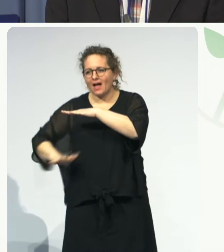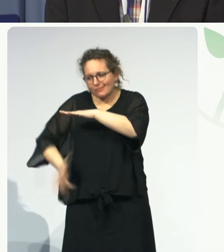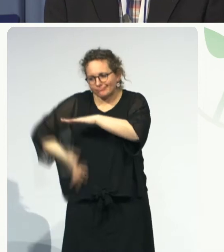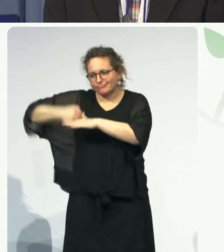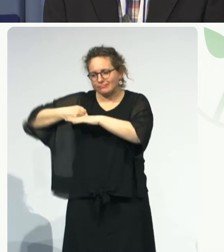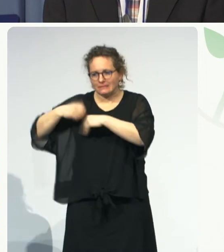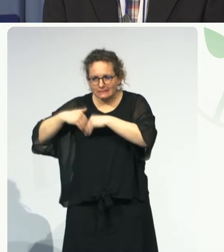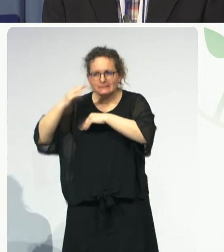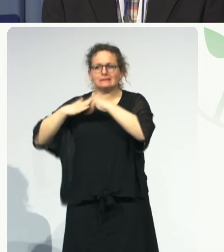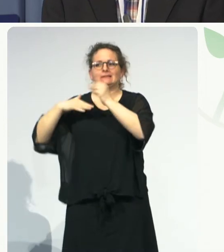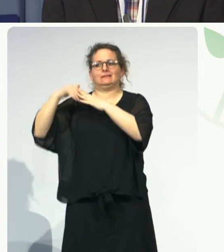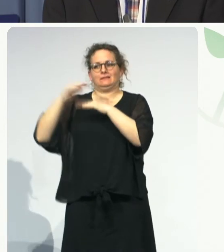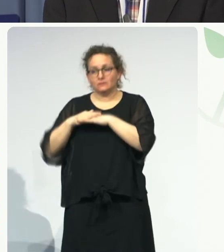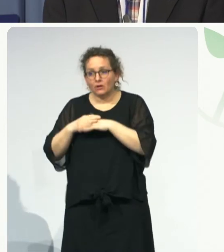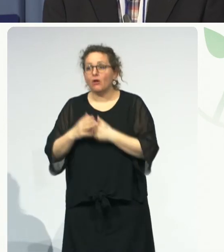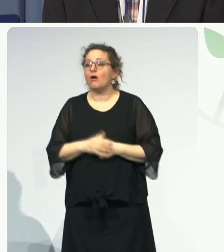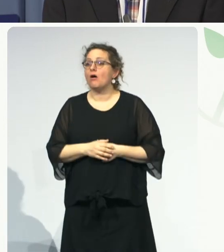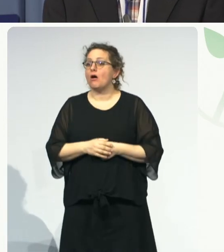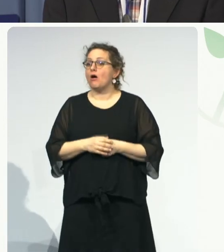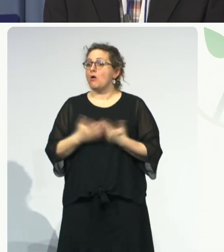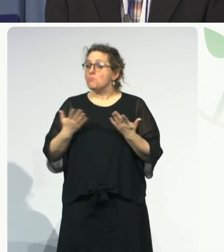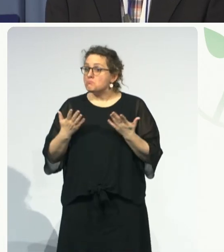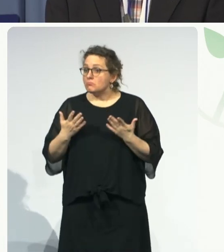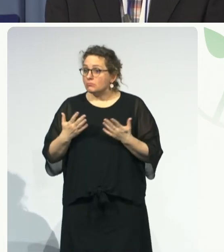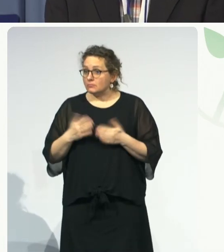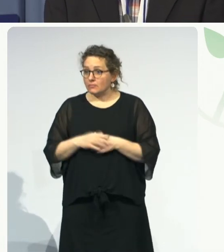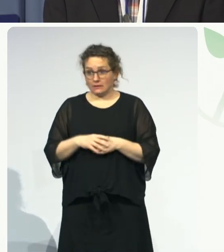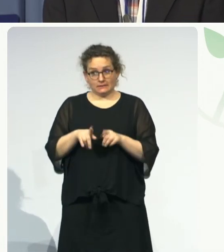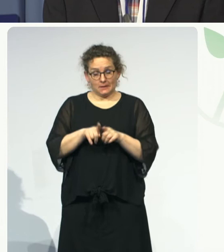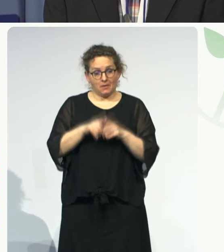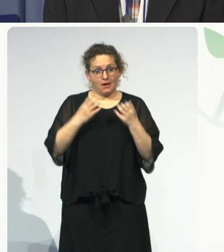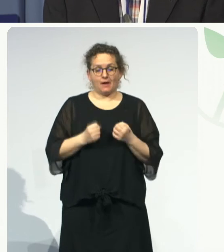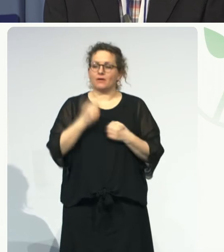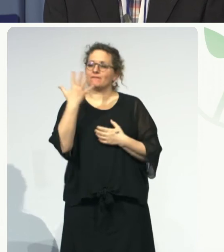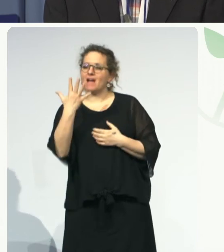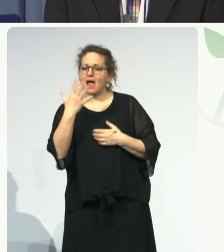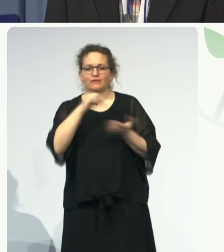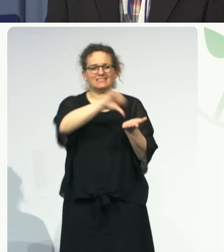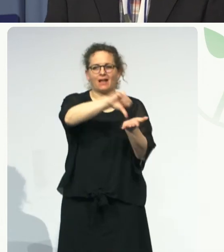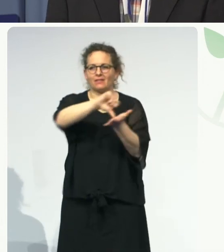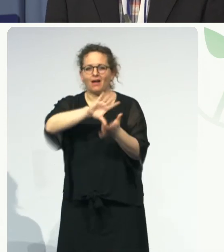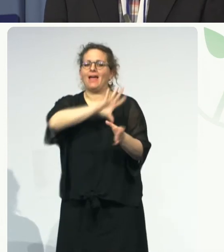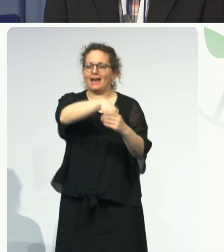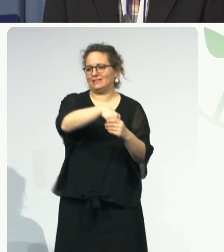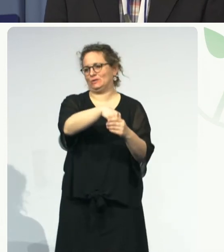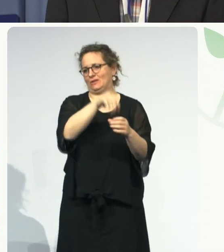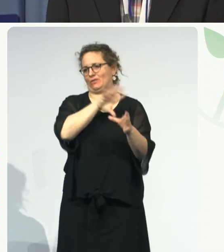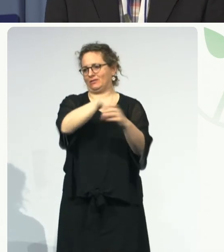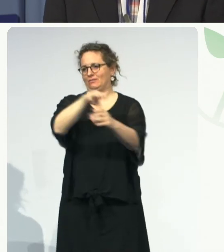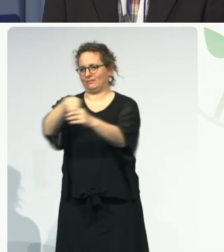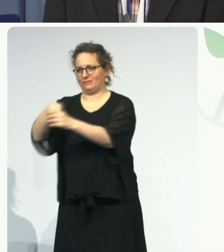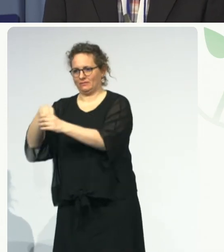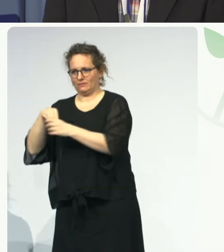5 inclusive centers for children with disability outside Kampala. This is already